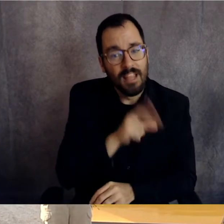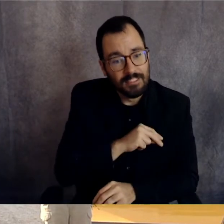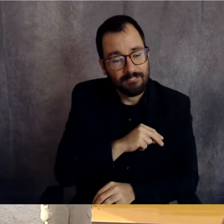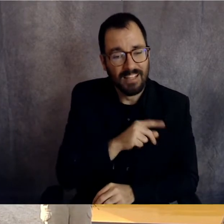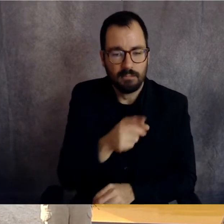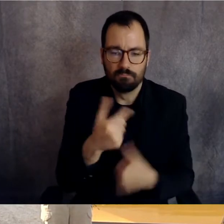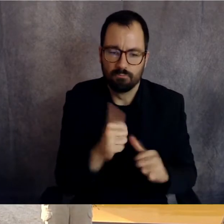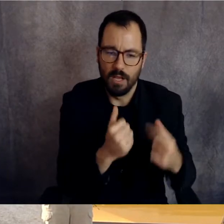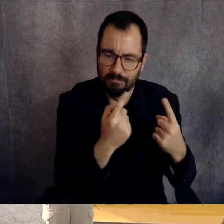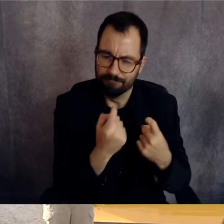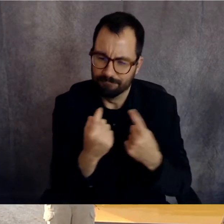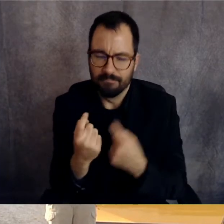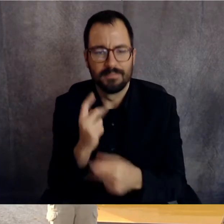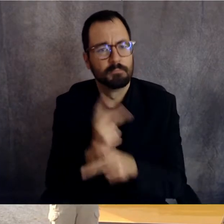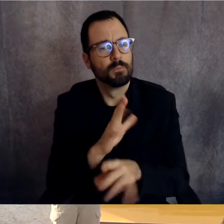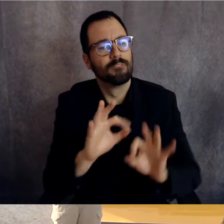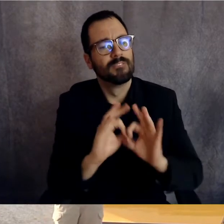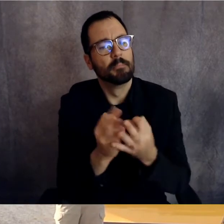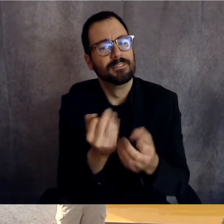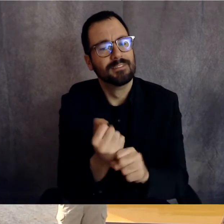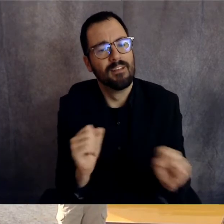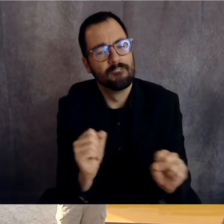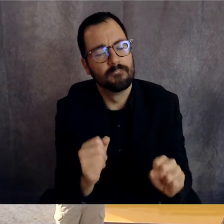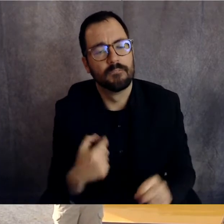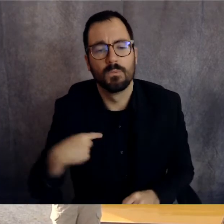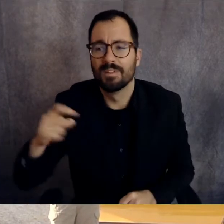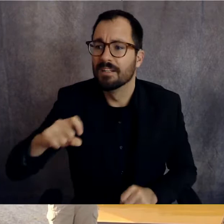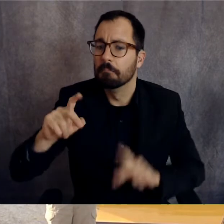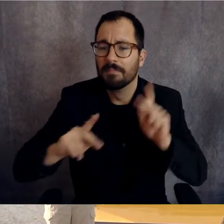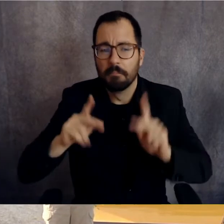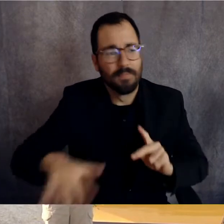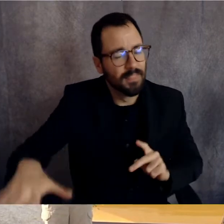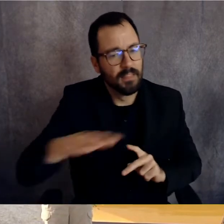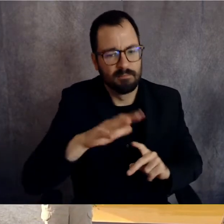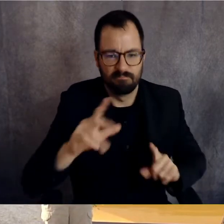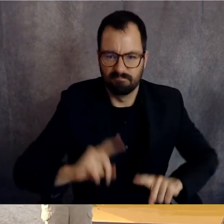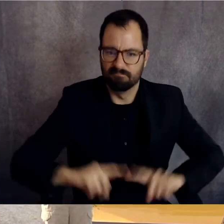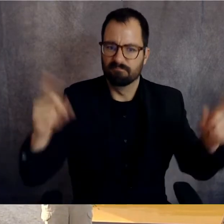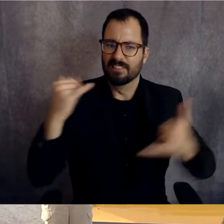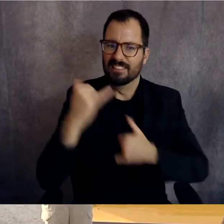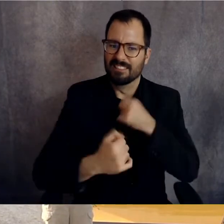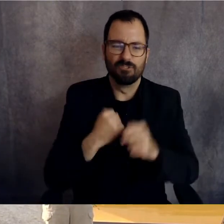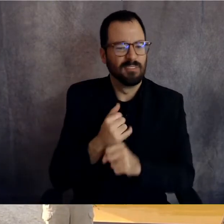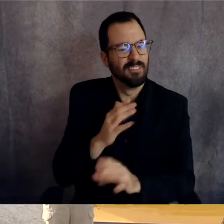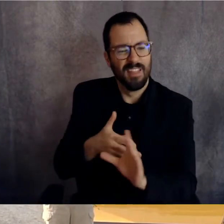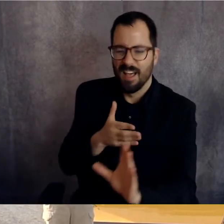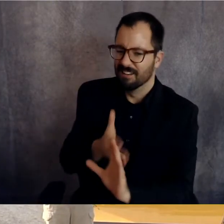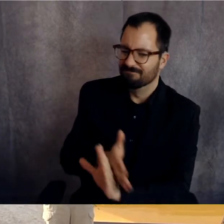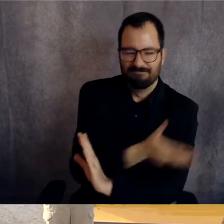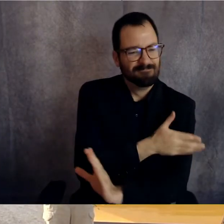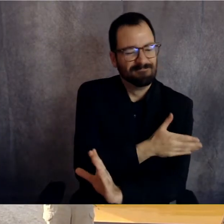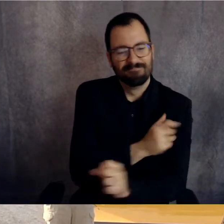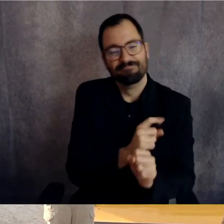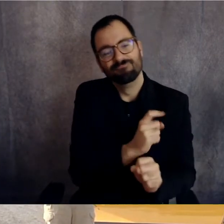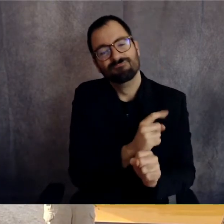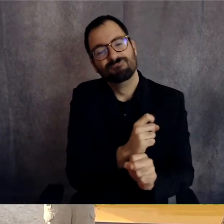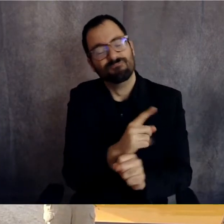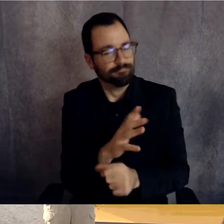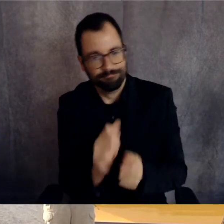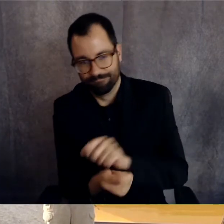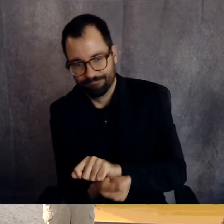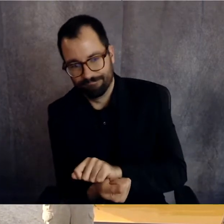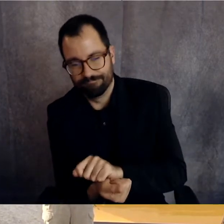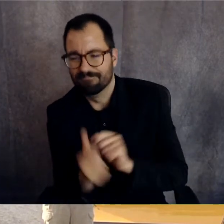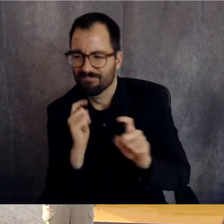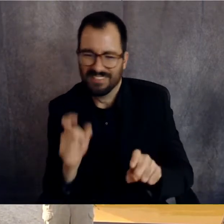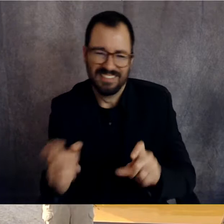sure that you keep your family safe. We need people to do things very differently this year. I want to say we need to focus